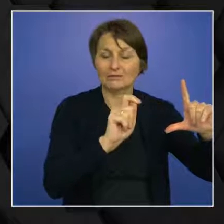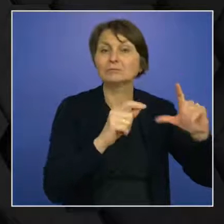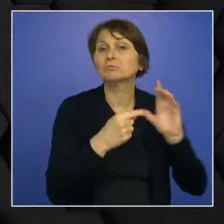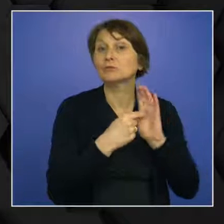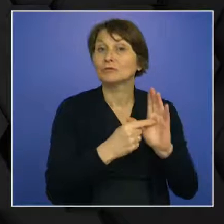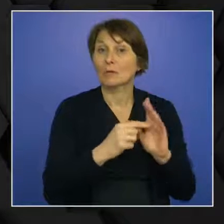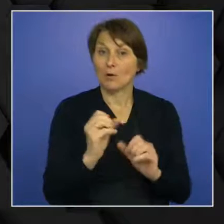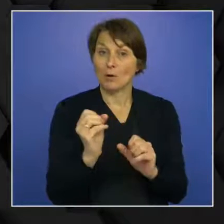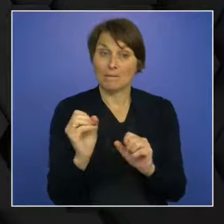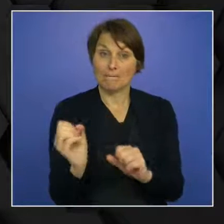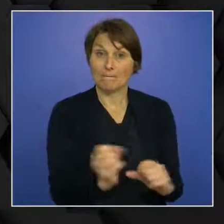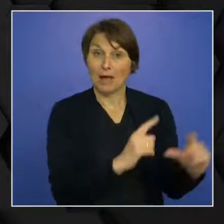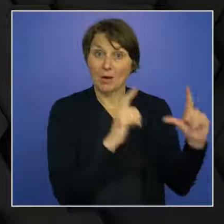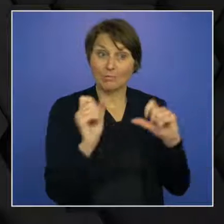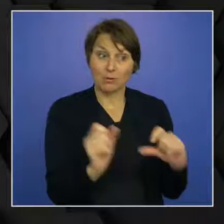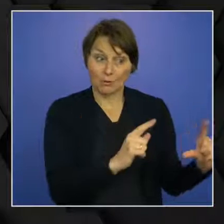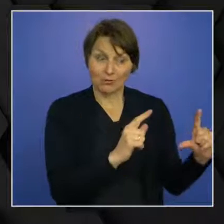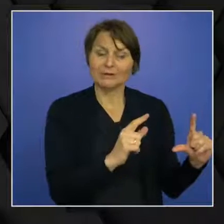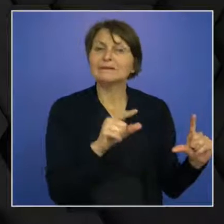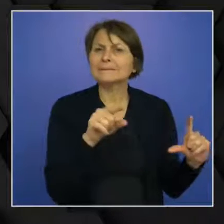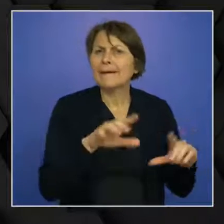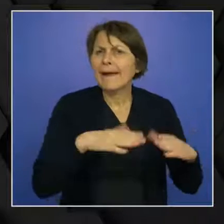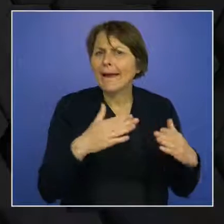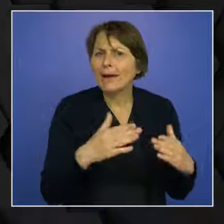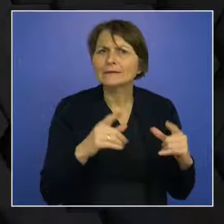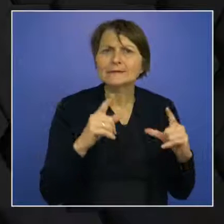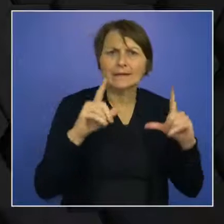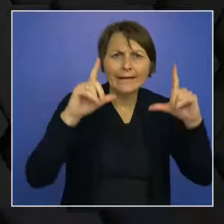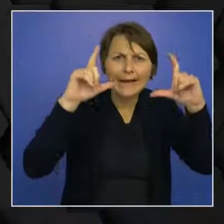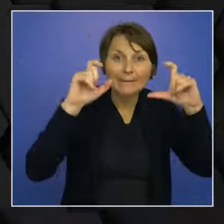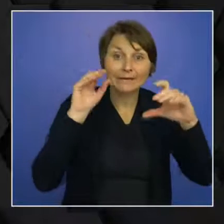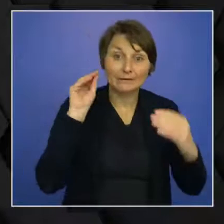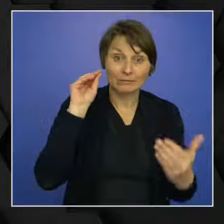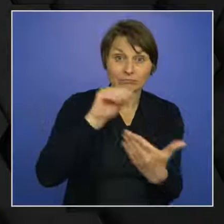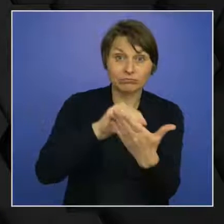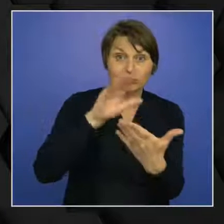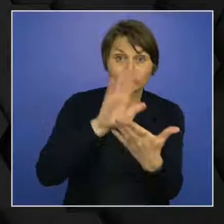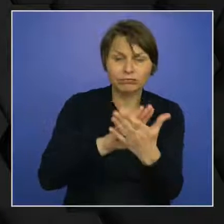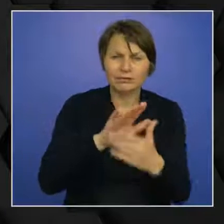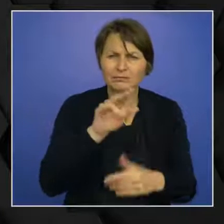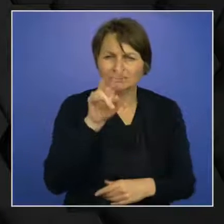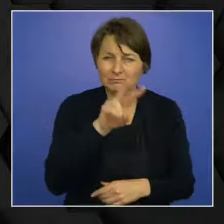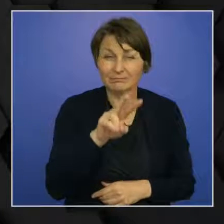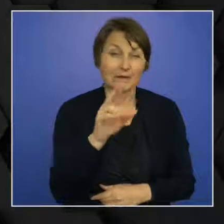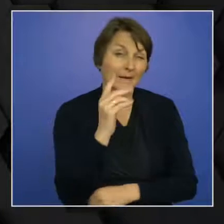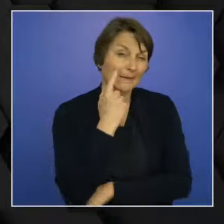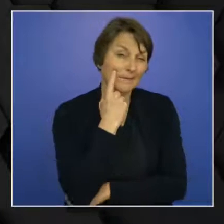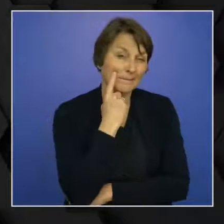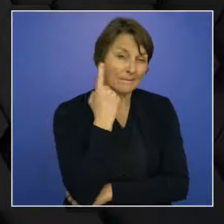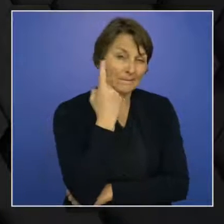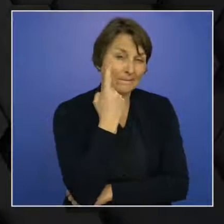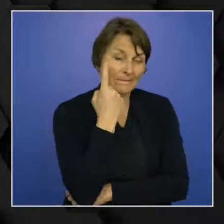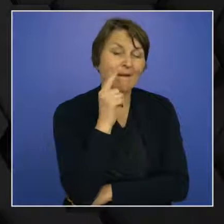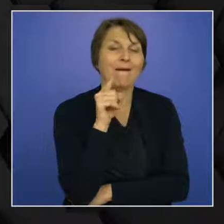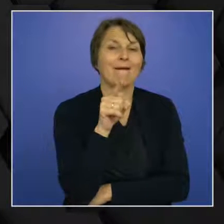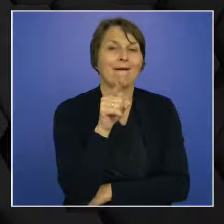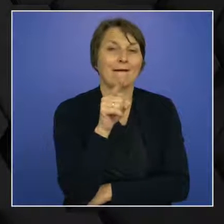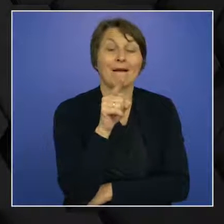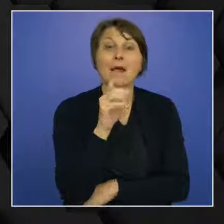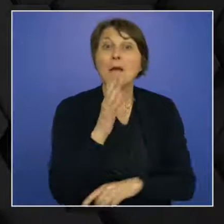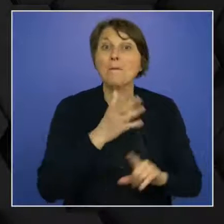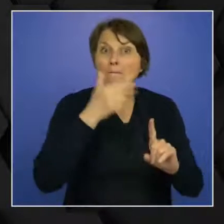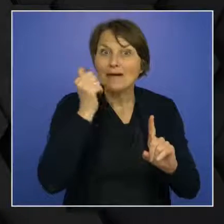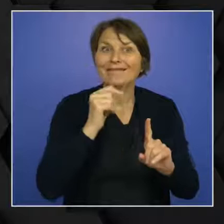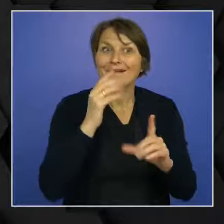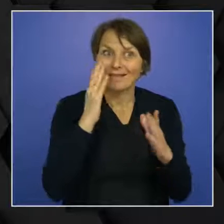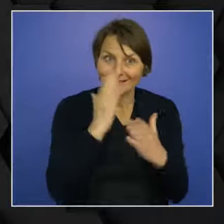in Word, and it will go and look at your image there and say, wow, I'm going to guess what that is, though. And it will guess better than a human being. So that's a